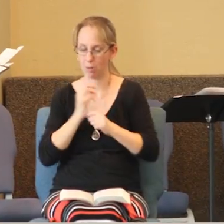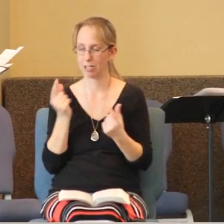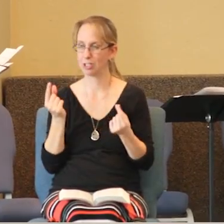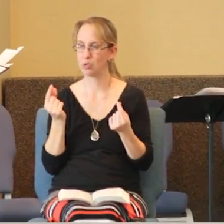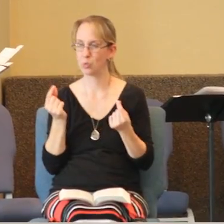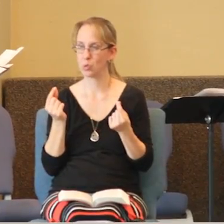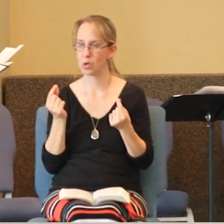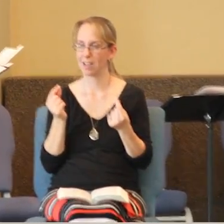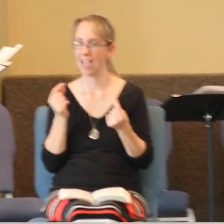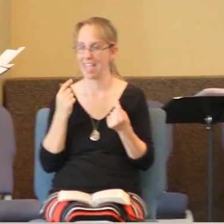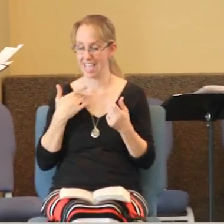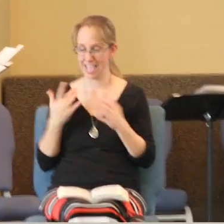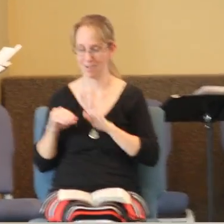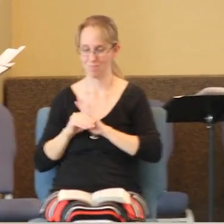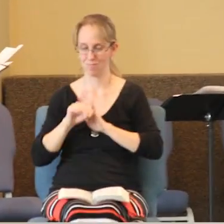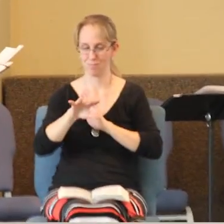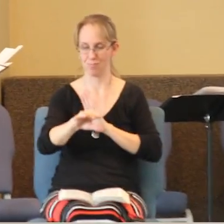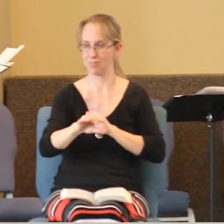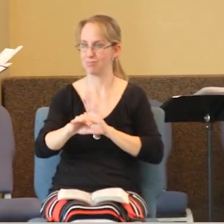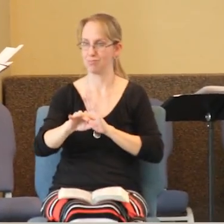illuminates. It protects.